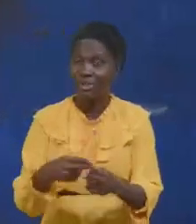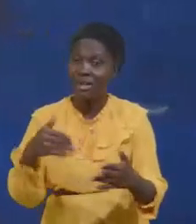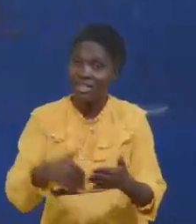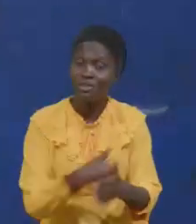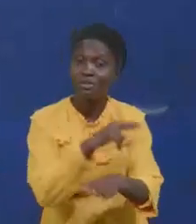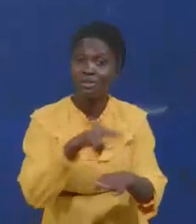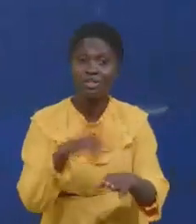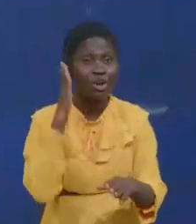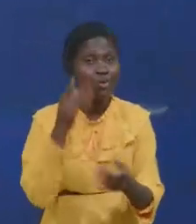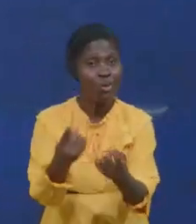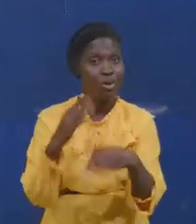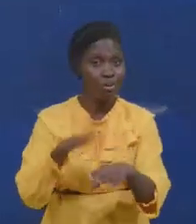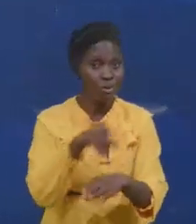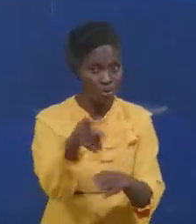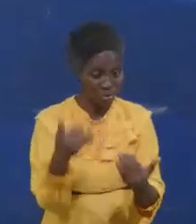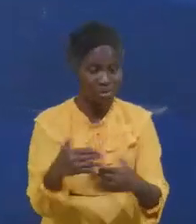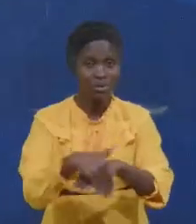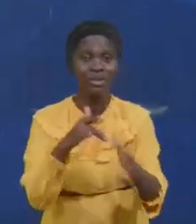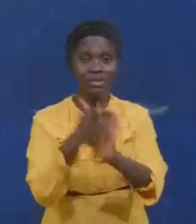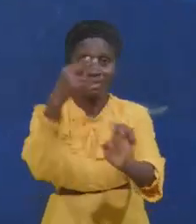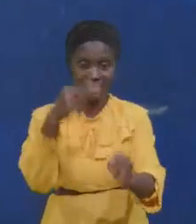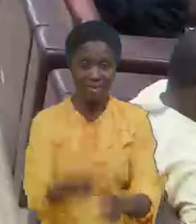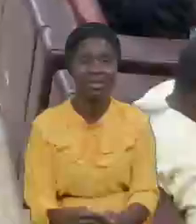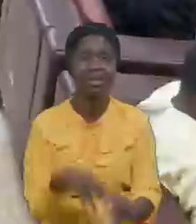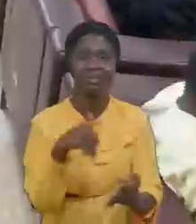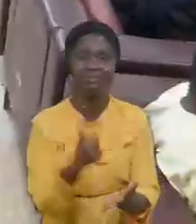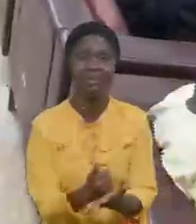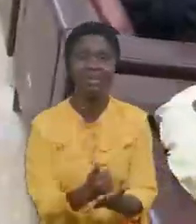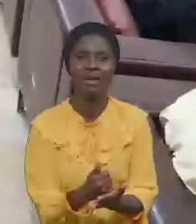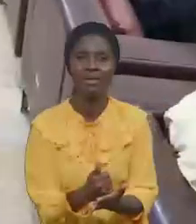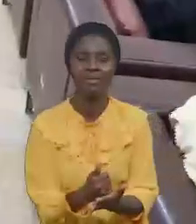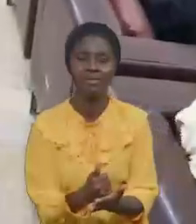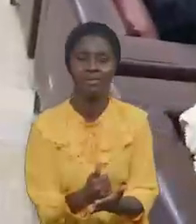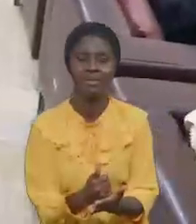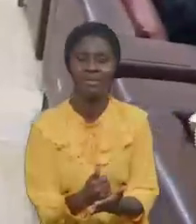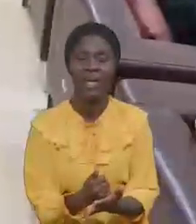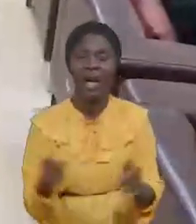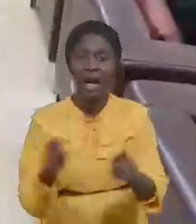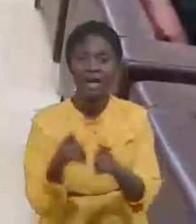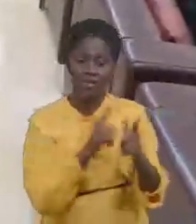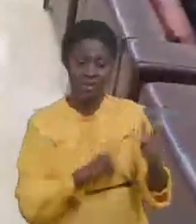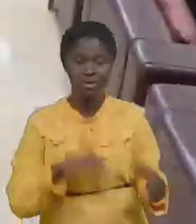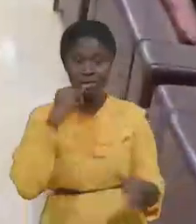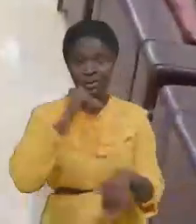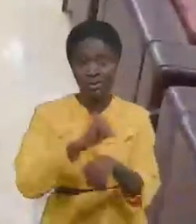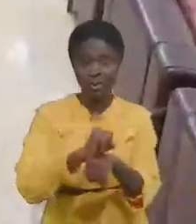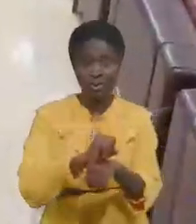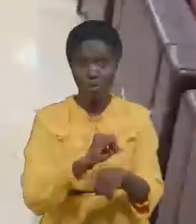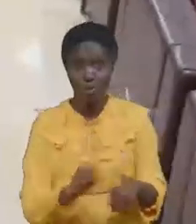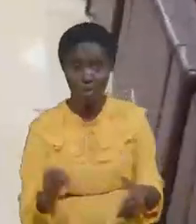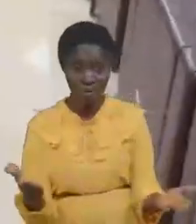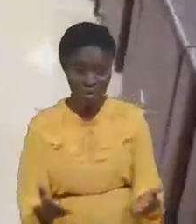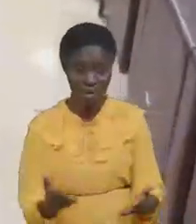will come upon you tonight in Jesus' name. As the Lord is walking here, over